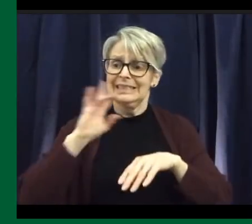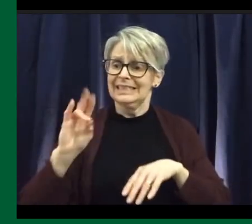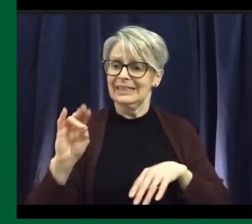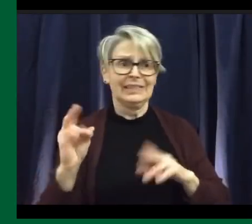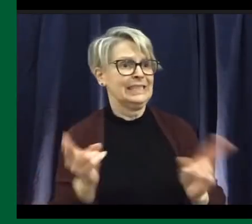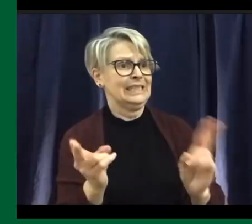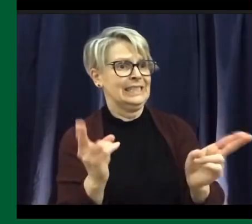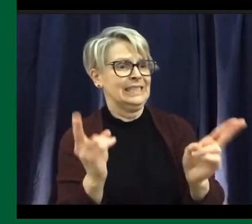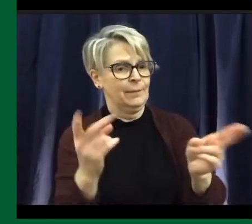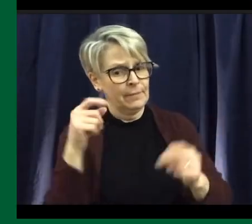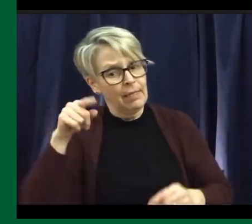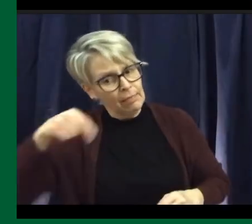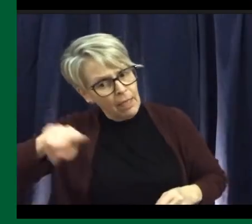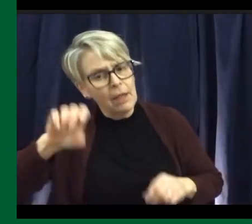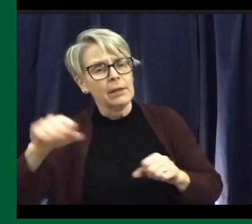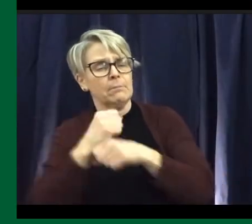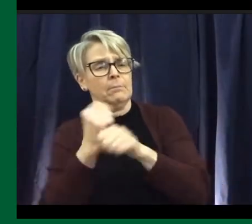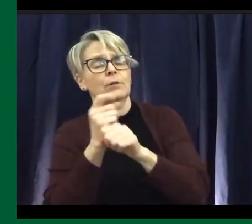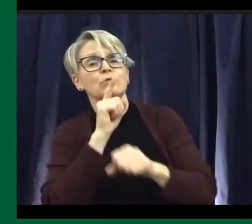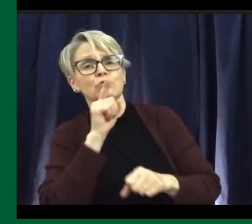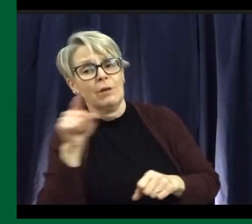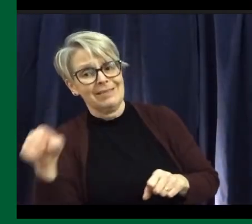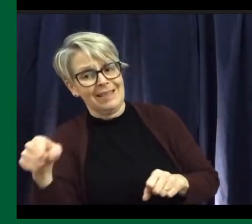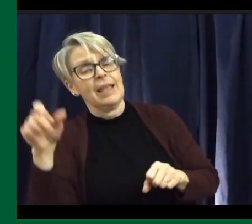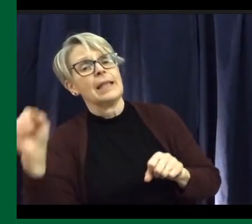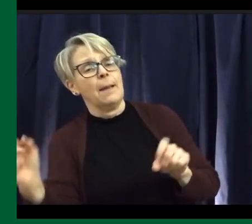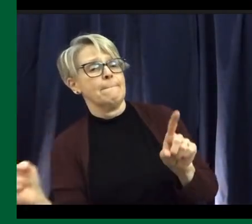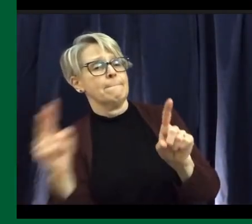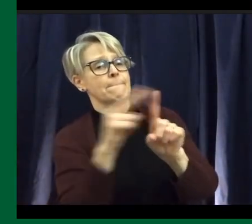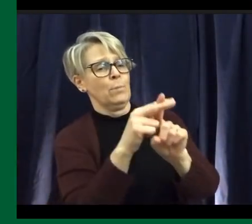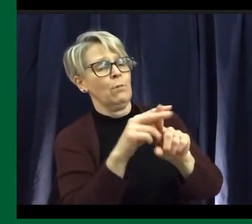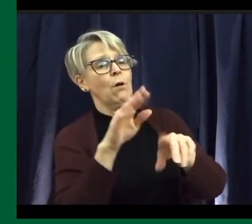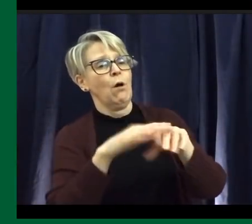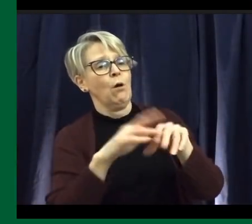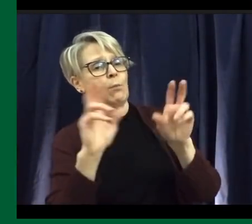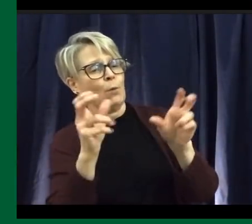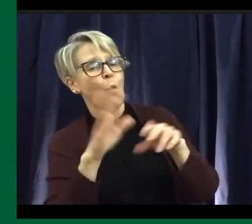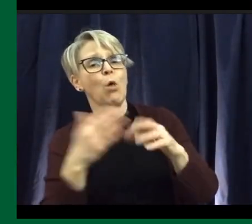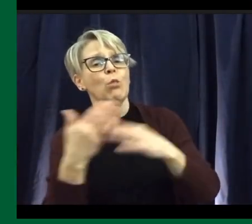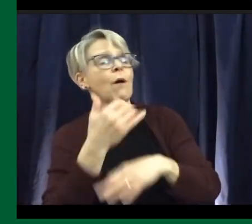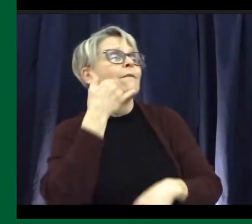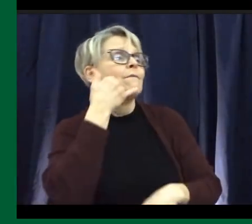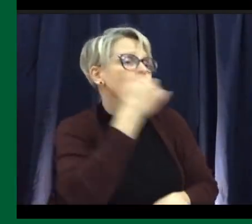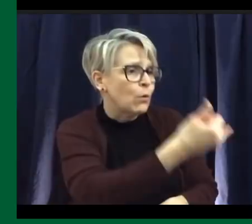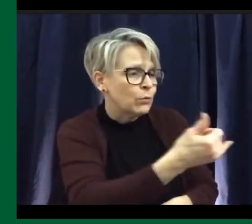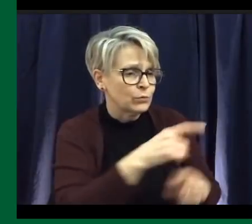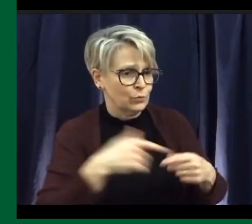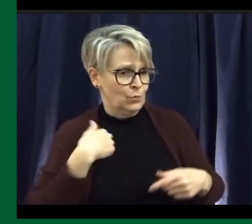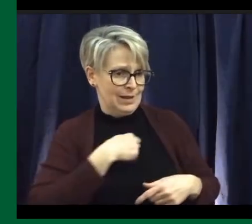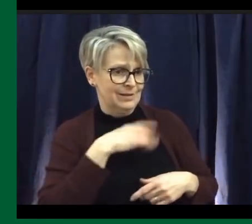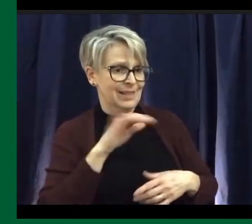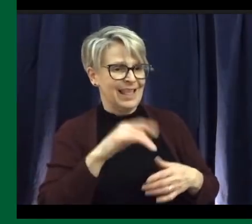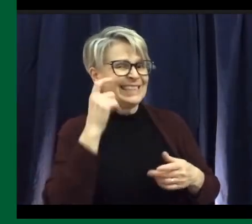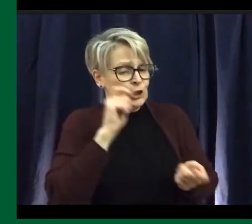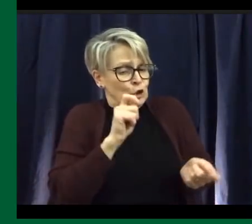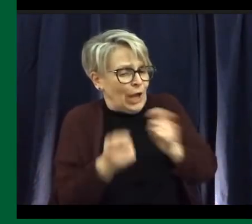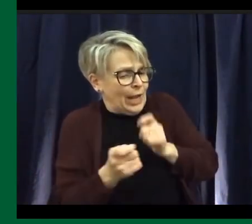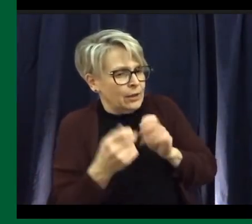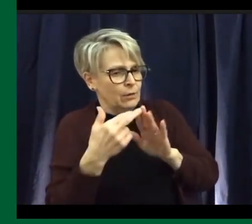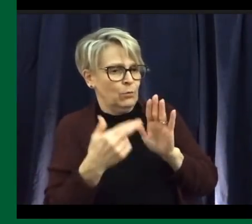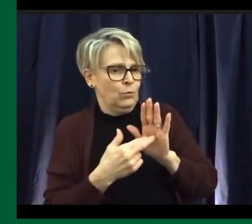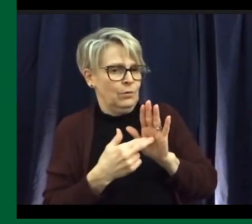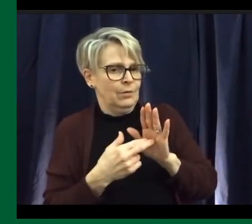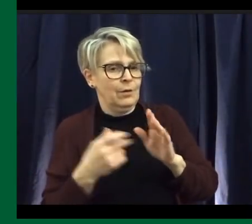they can make sure that they can book their own appointments online or through the telephone through us. And in fact, right now, even though we're